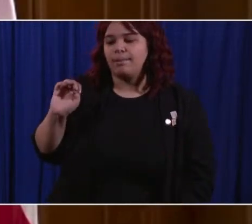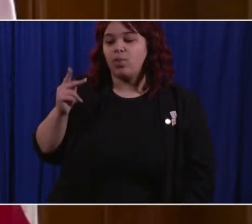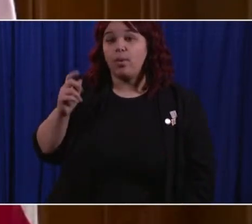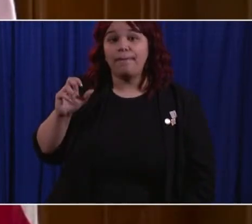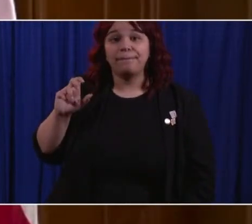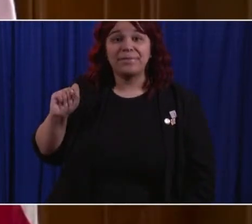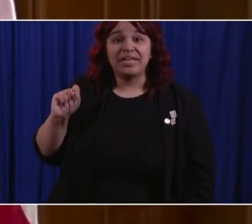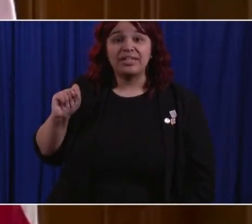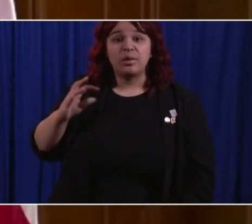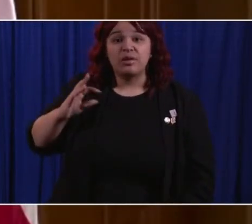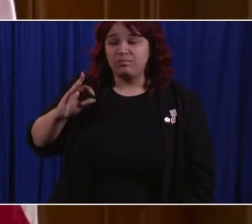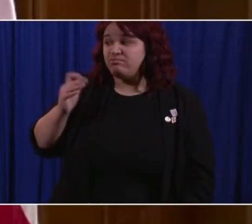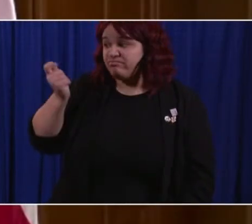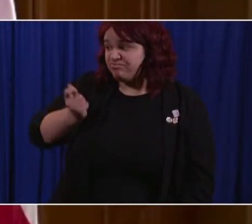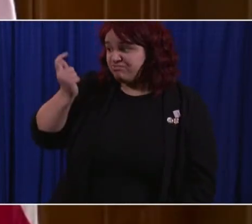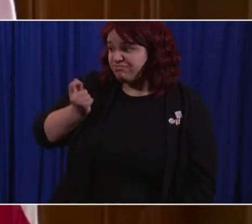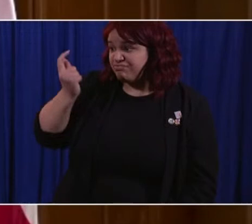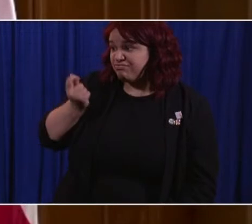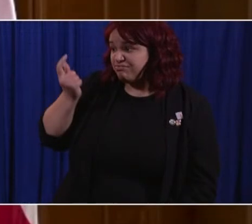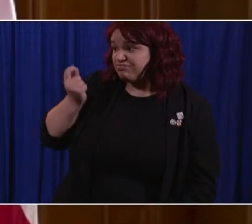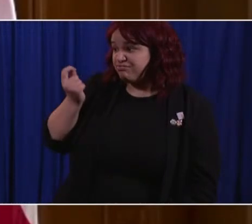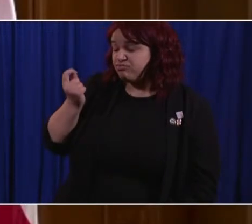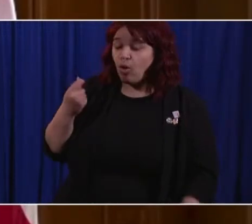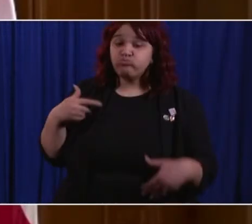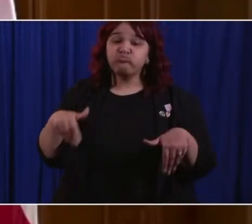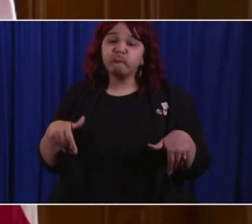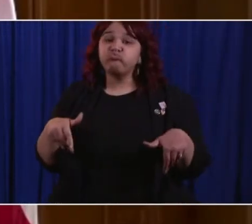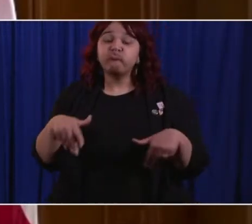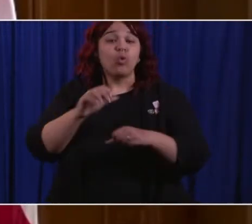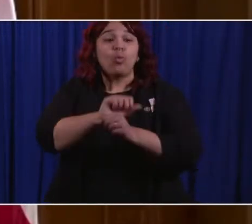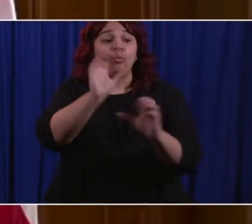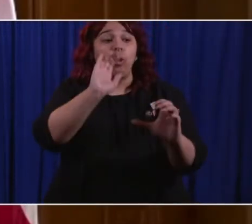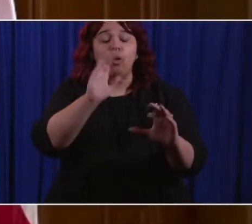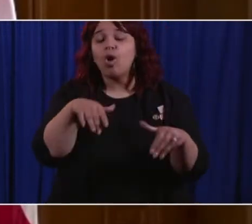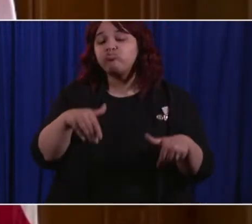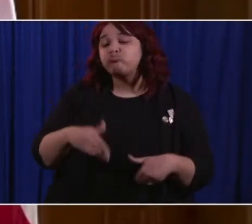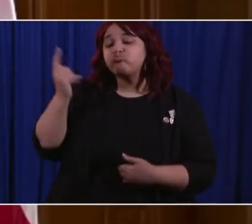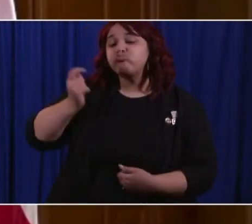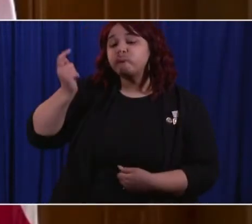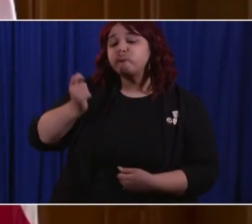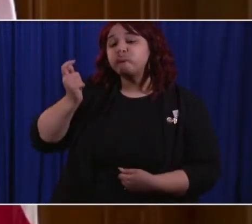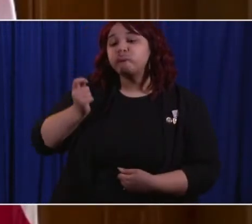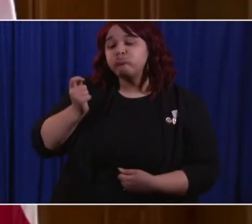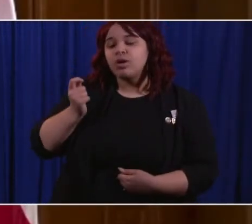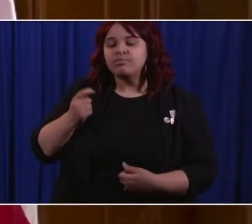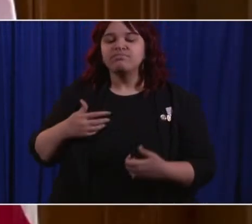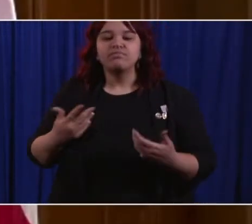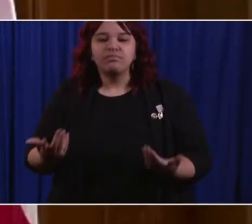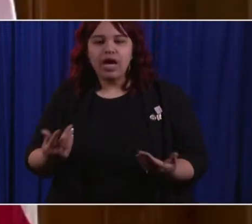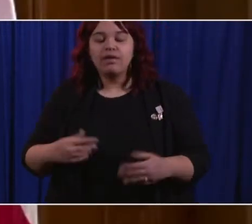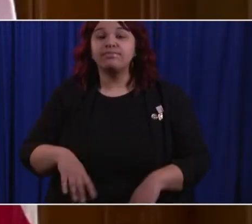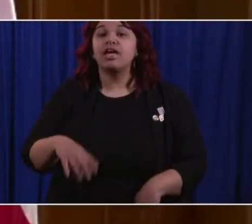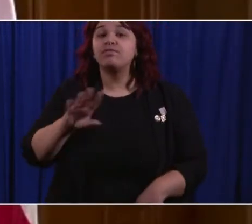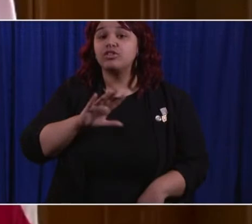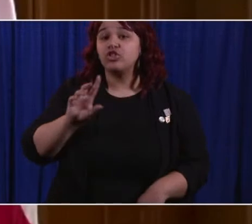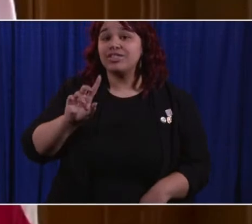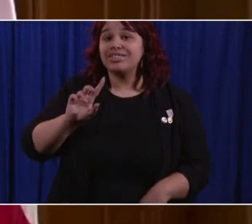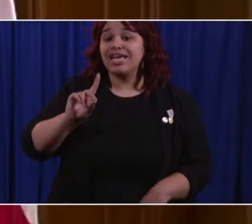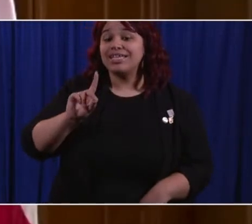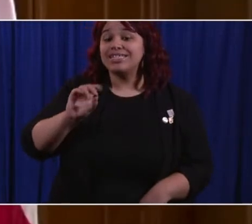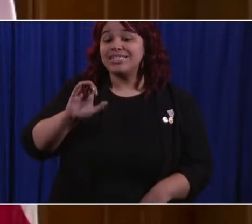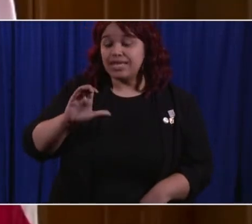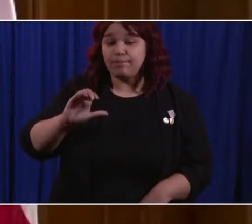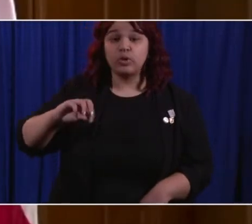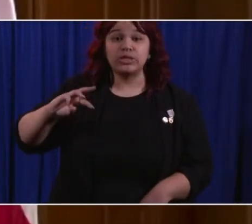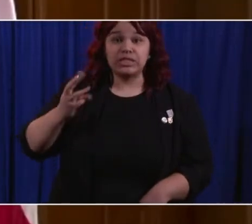work. While people who file claims after December 6th do have to seek work, ODJFS got back to me and they said that